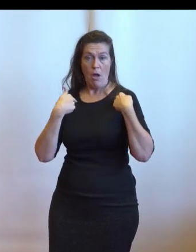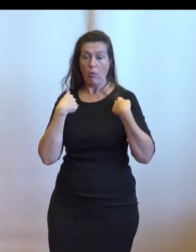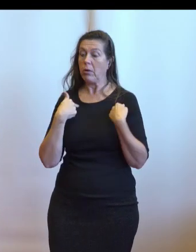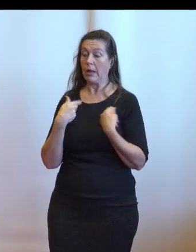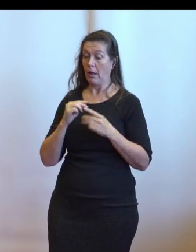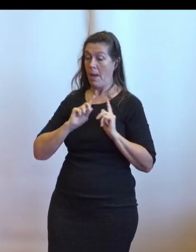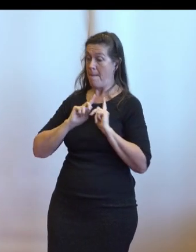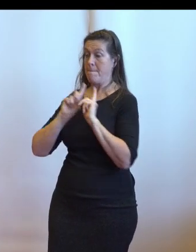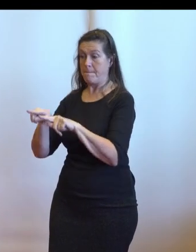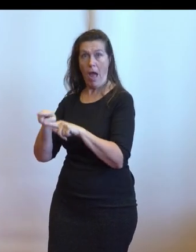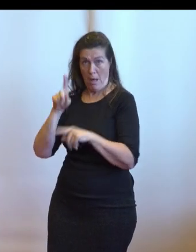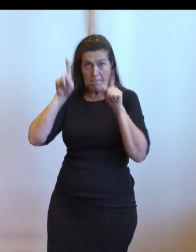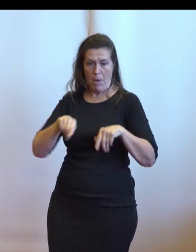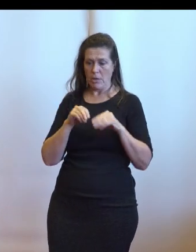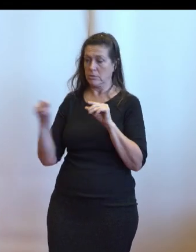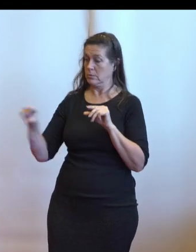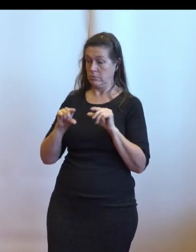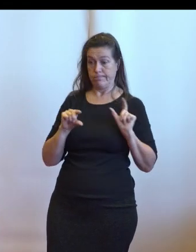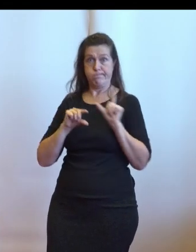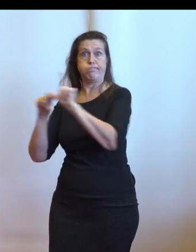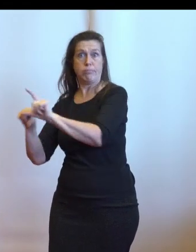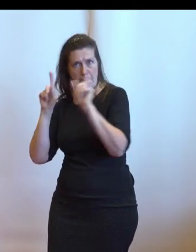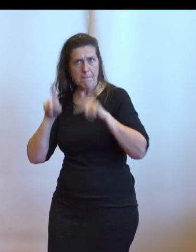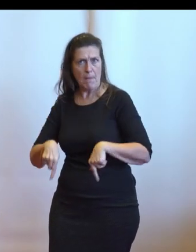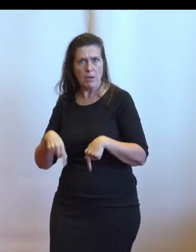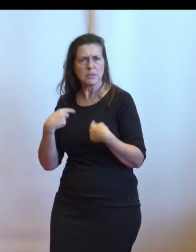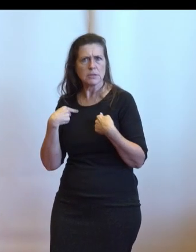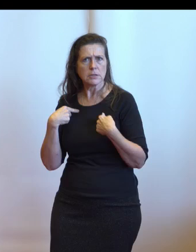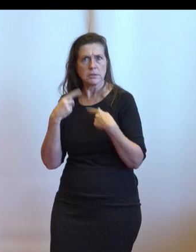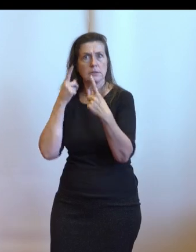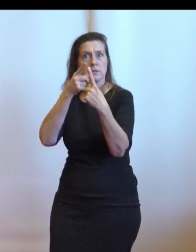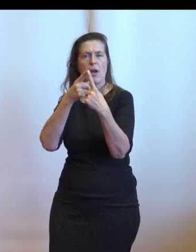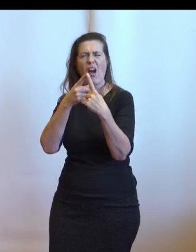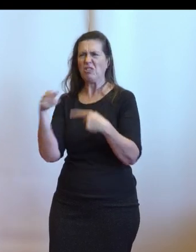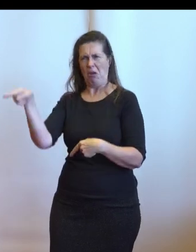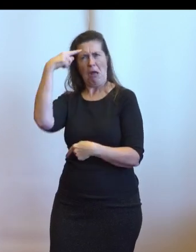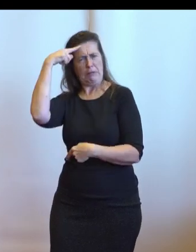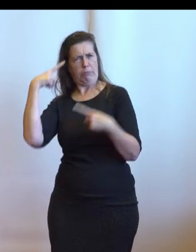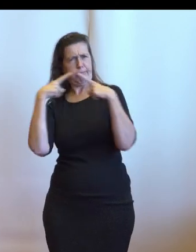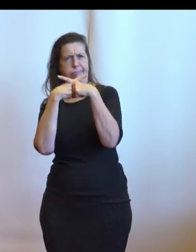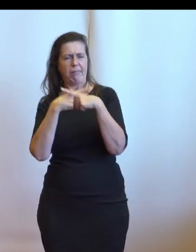us to do well. And that sometimes is at odds with the